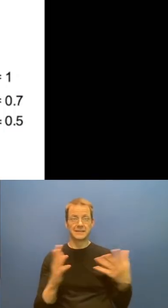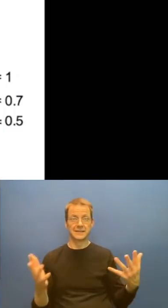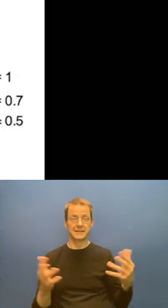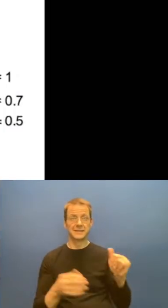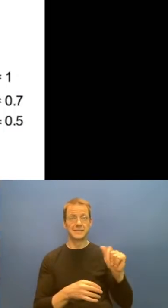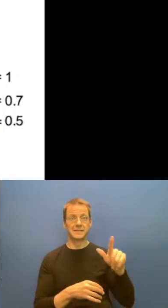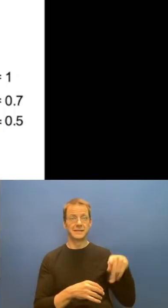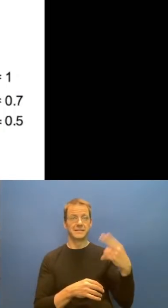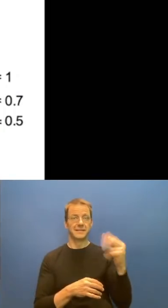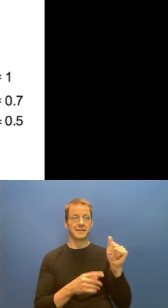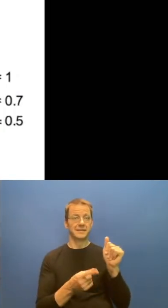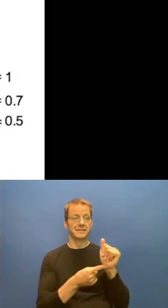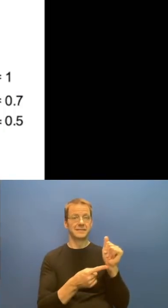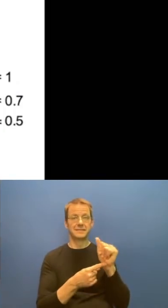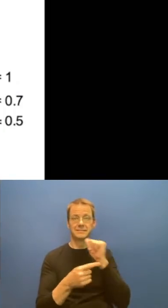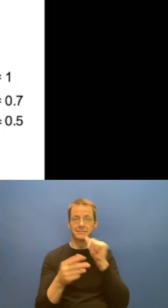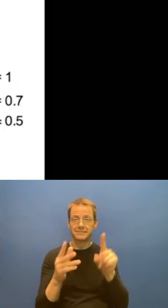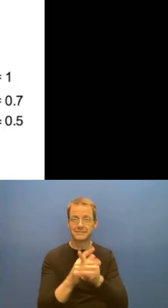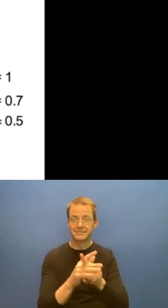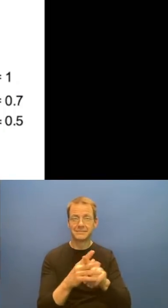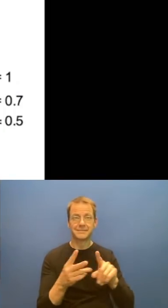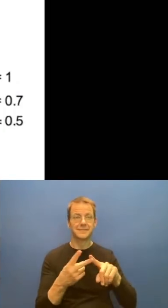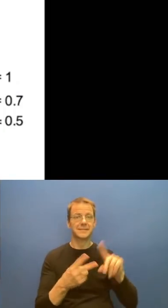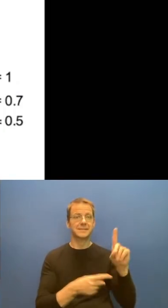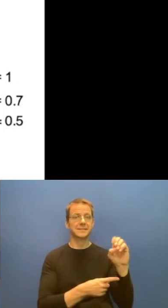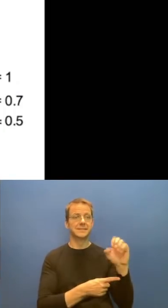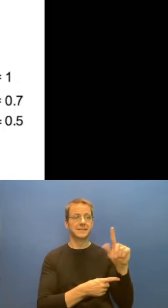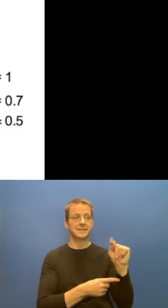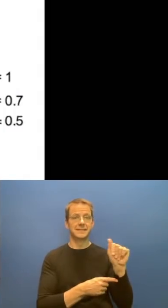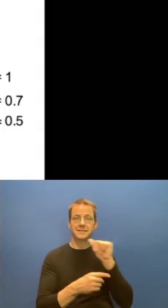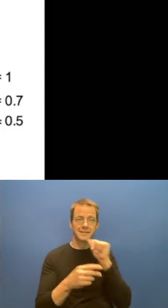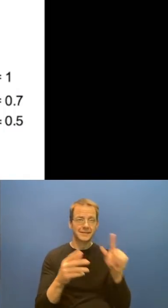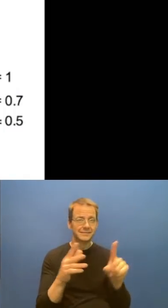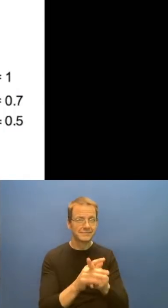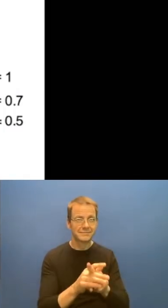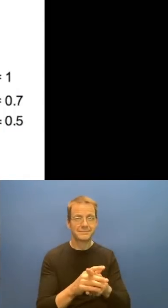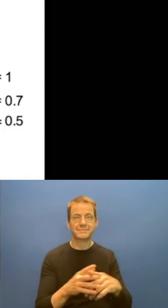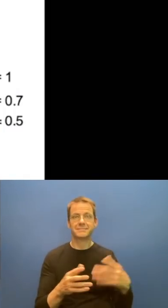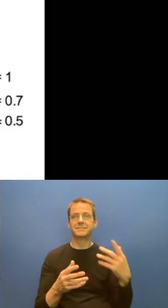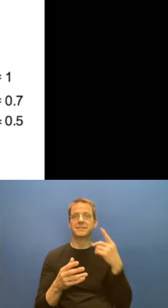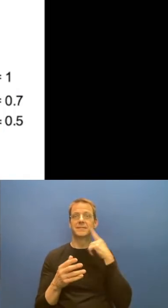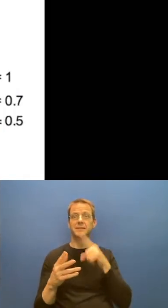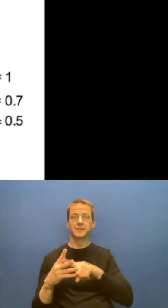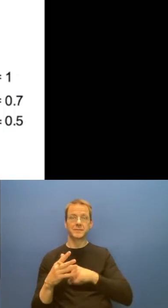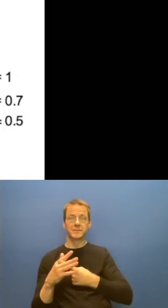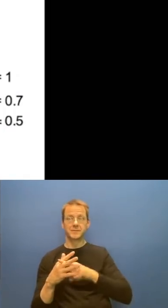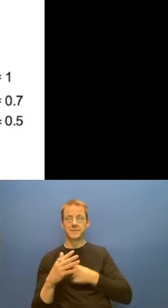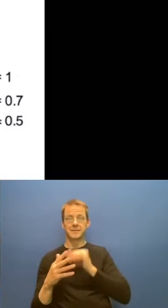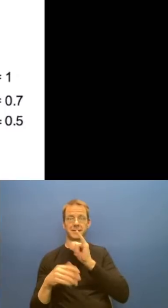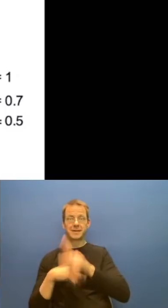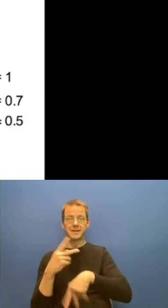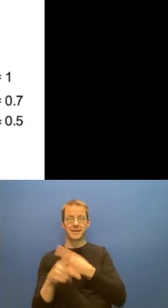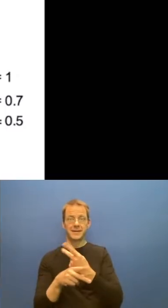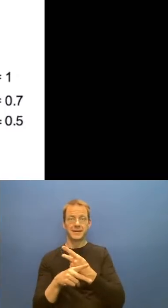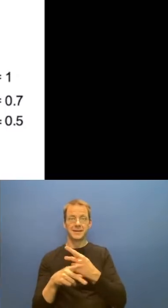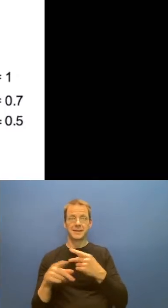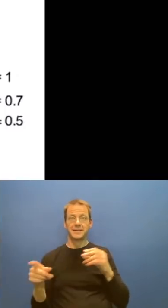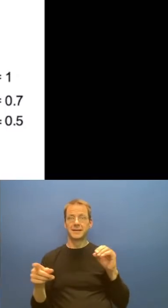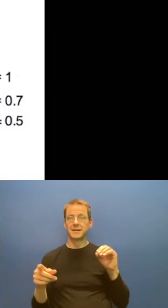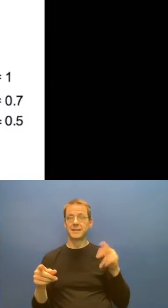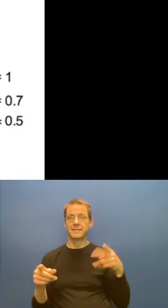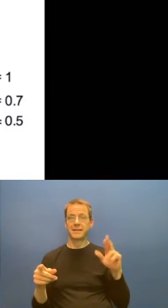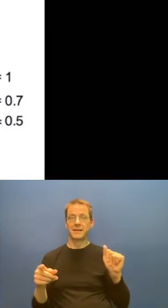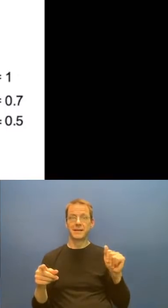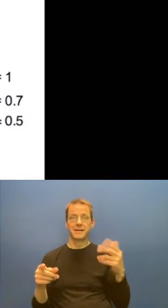or even at Alpha, then already in many places we would stop we would be able, with vaccines that we have and